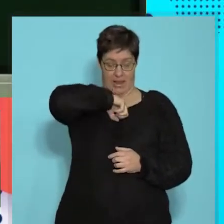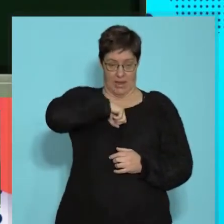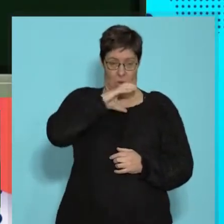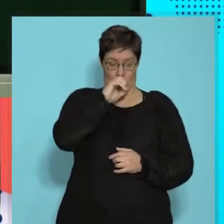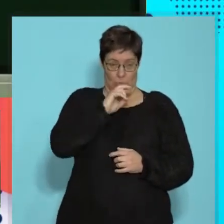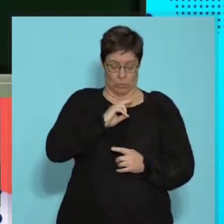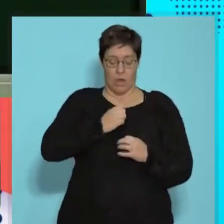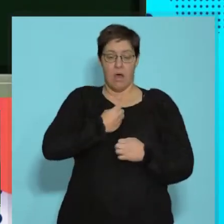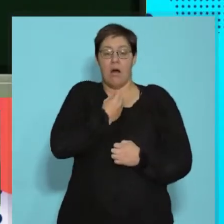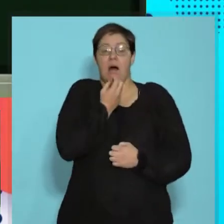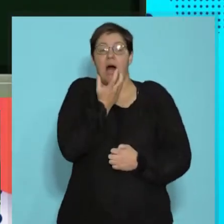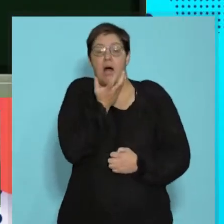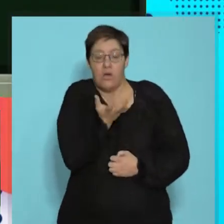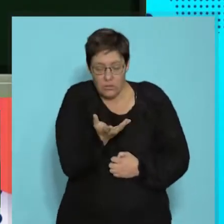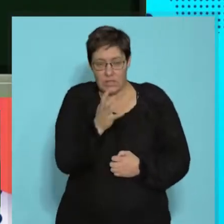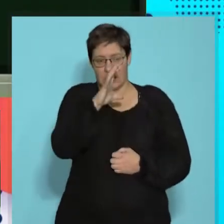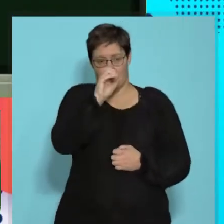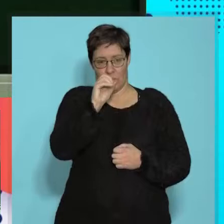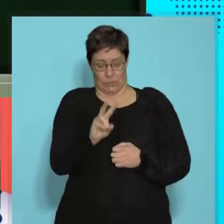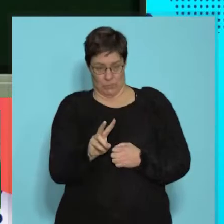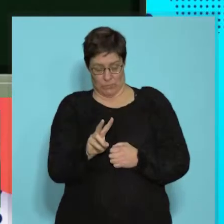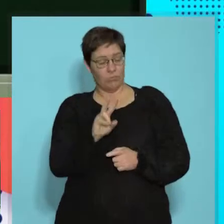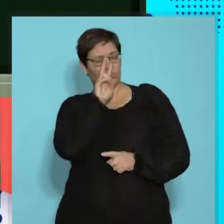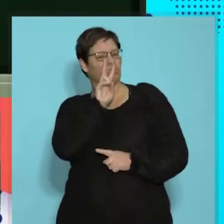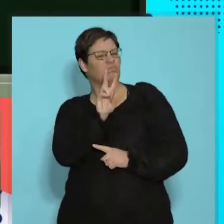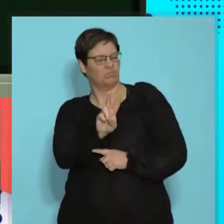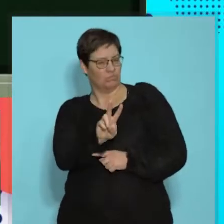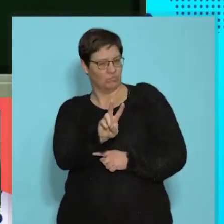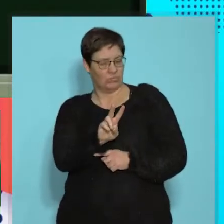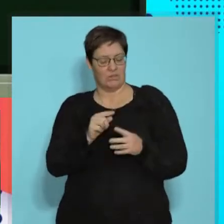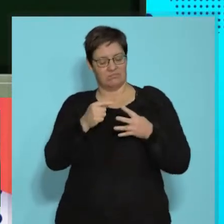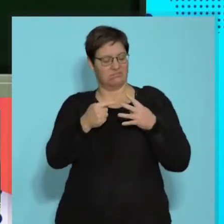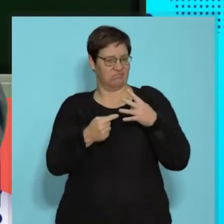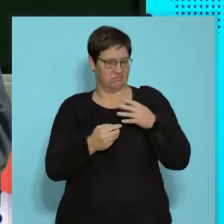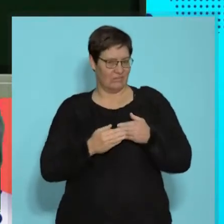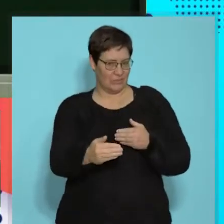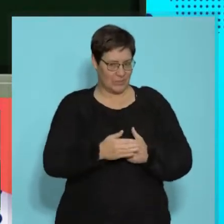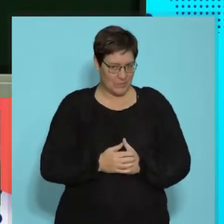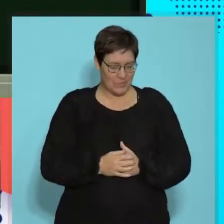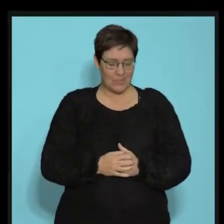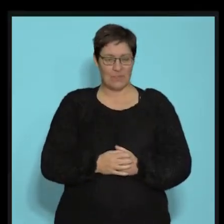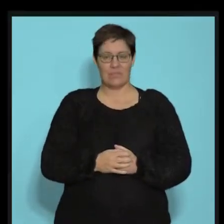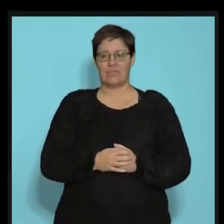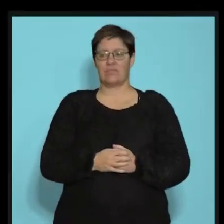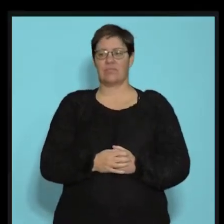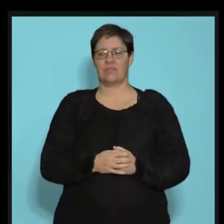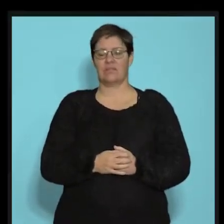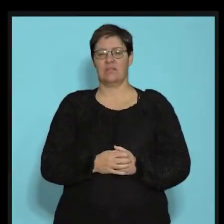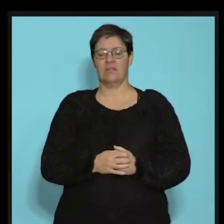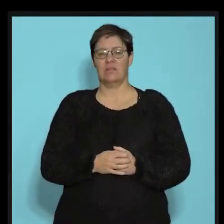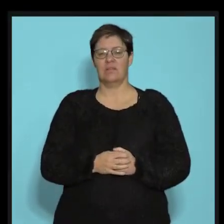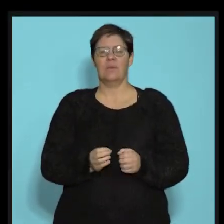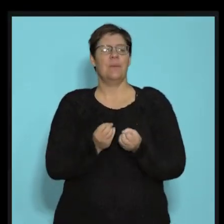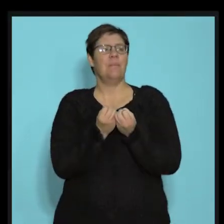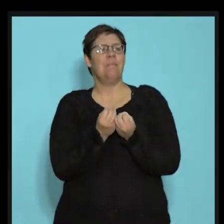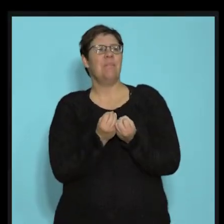bring out carbon dioxide. And that's the whole process that we're going to look at in the next couple of lessons. Okay,